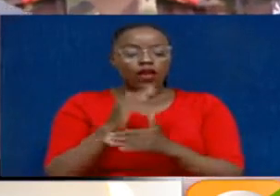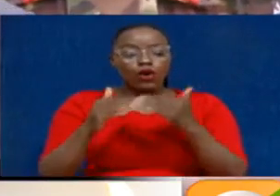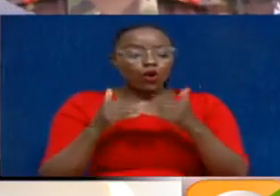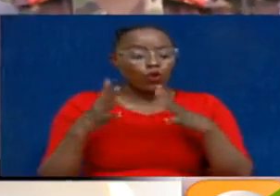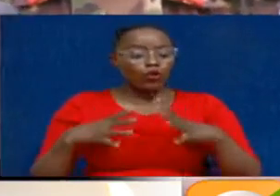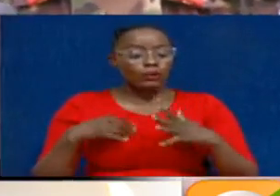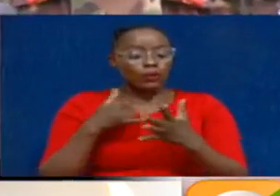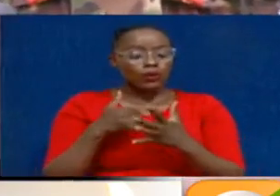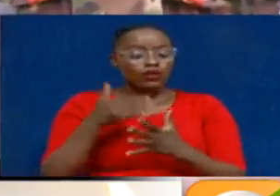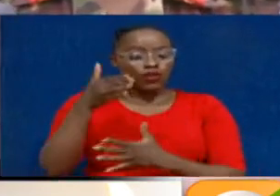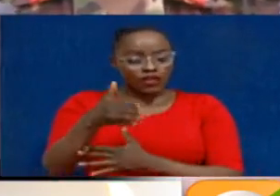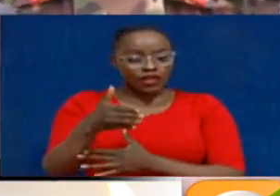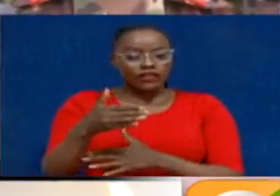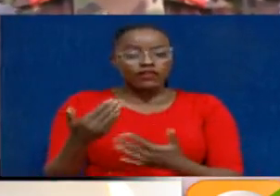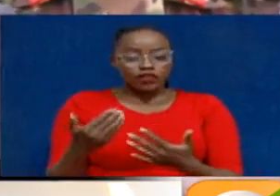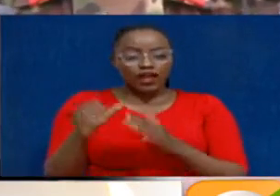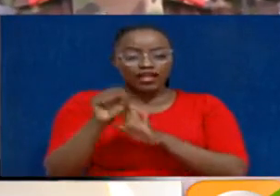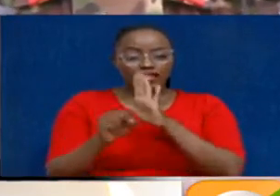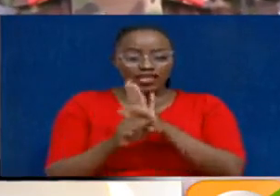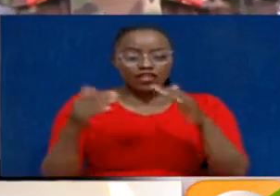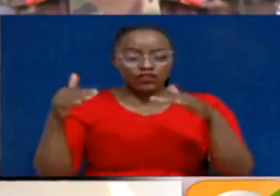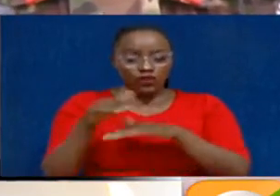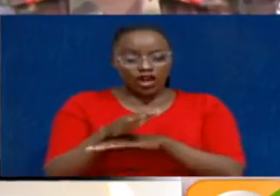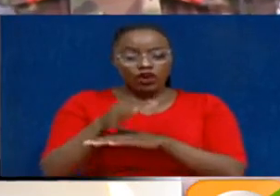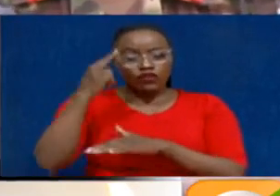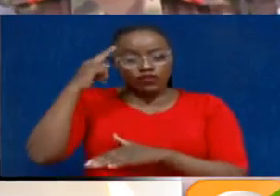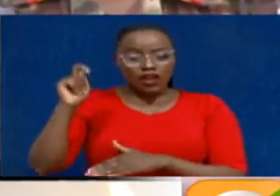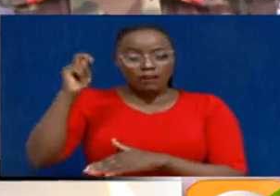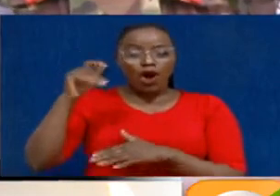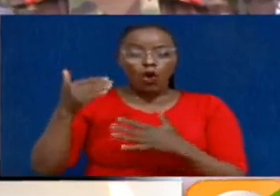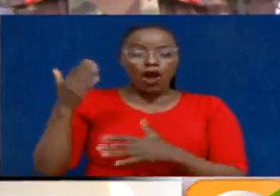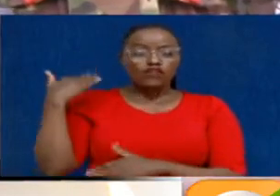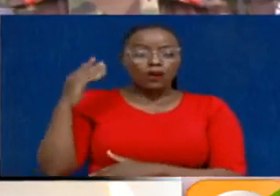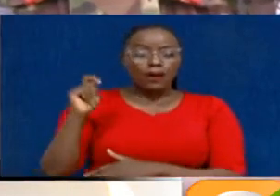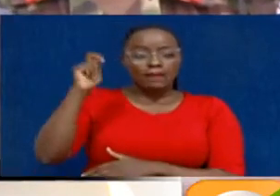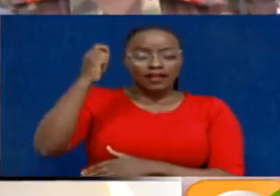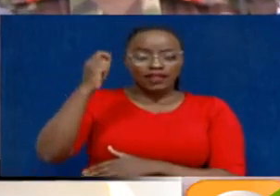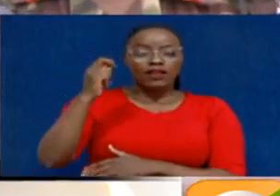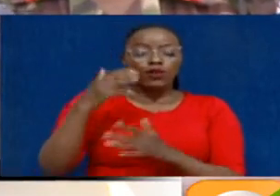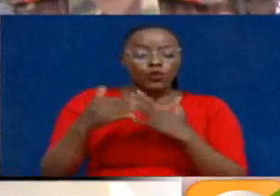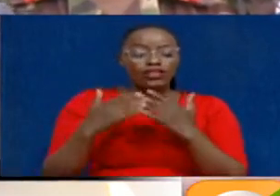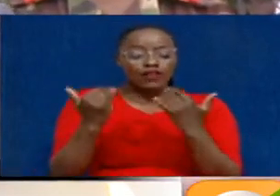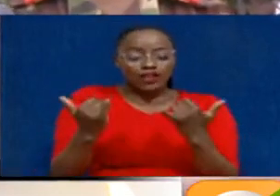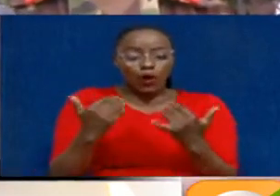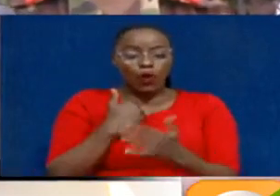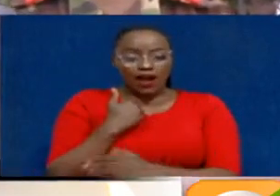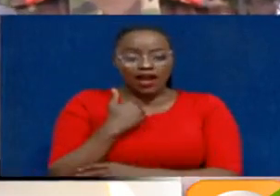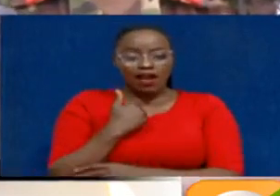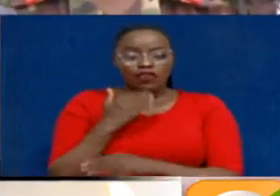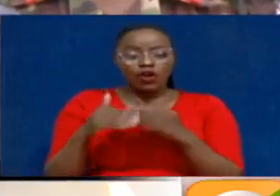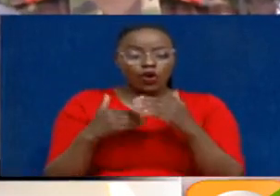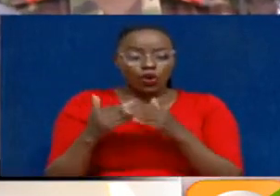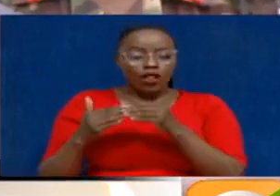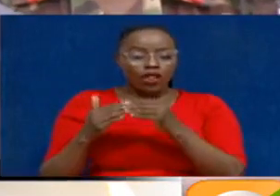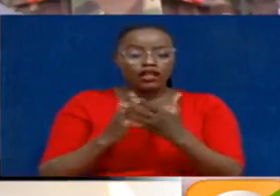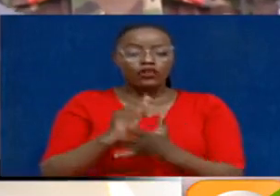is inconvenienced. And for a state funeral of a head of state or a former head of state, as the case is here, we are all